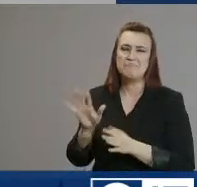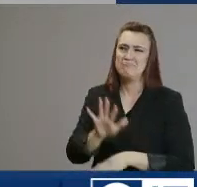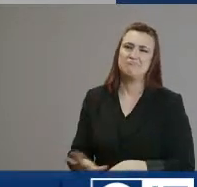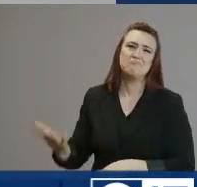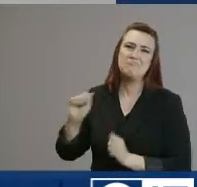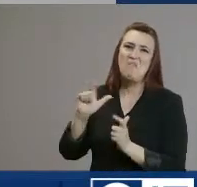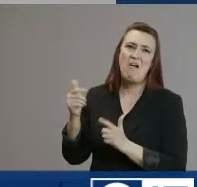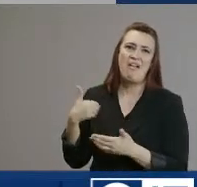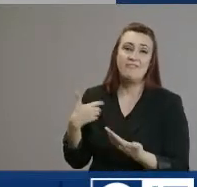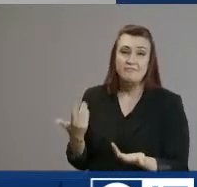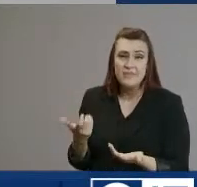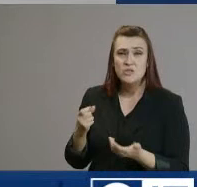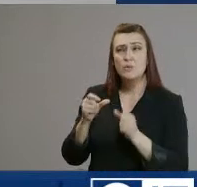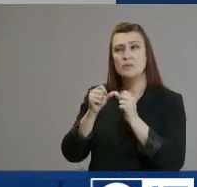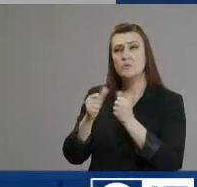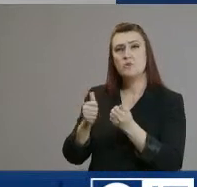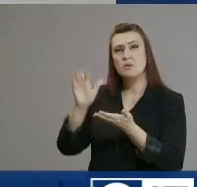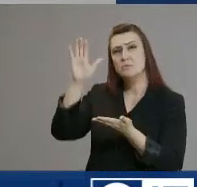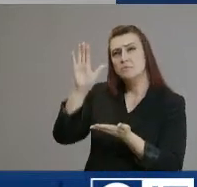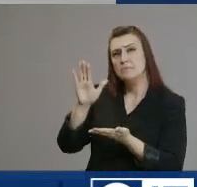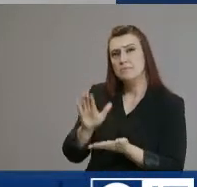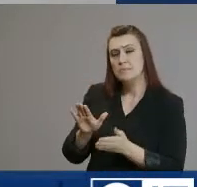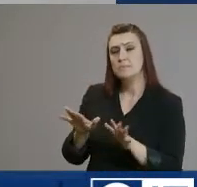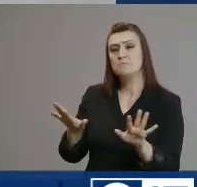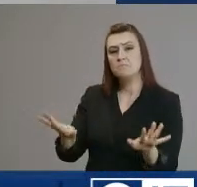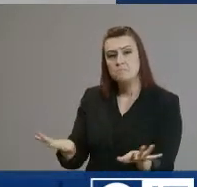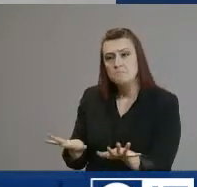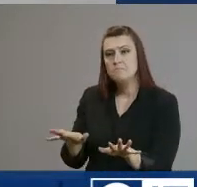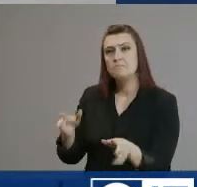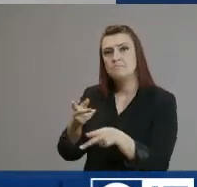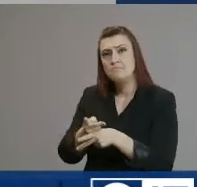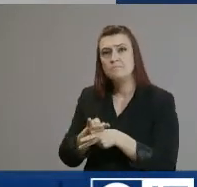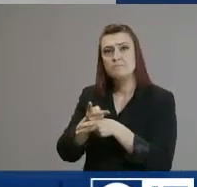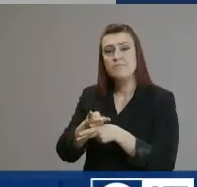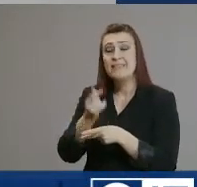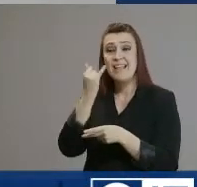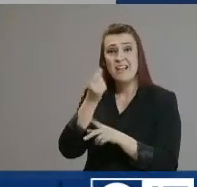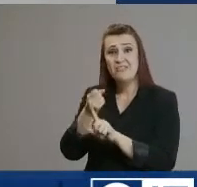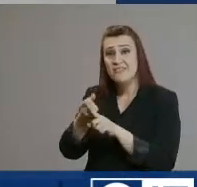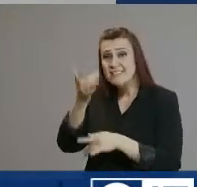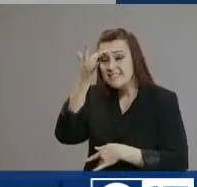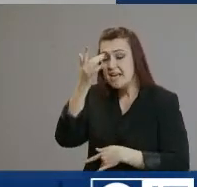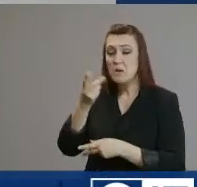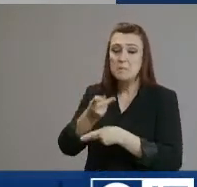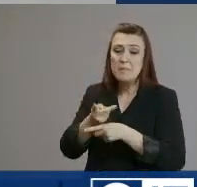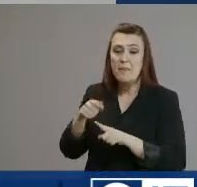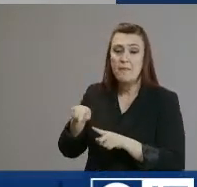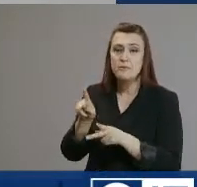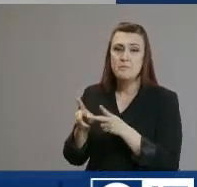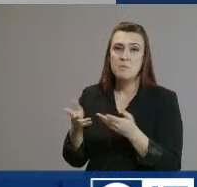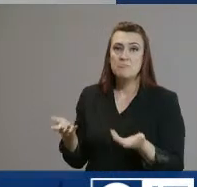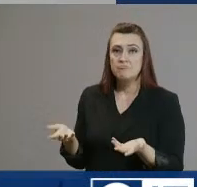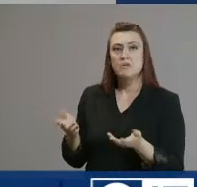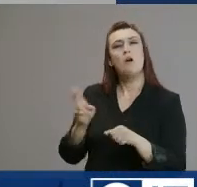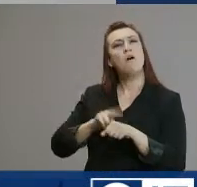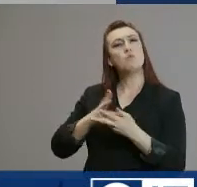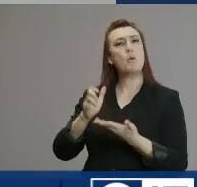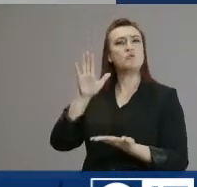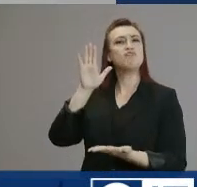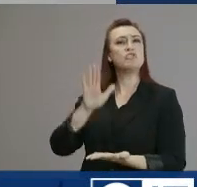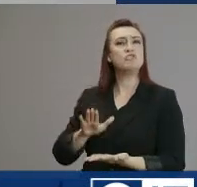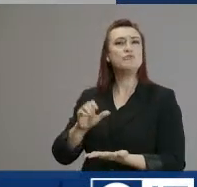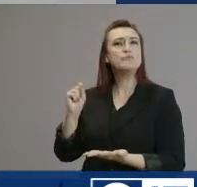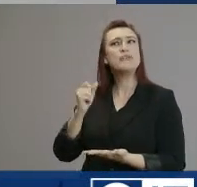it. We're going to be able to care for people who are sick. We want to, of course, reduce and eventually eliminate